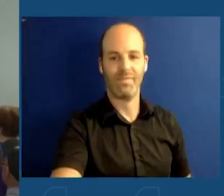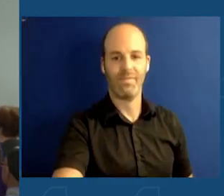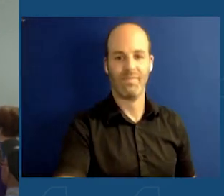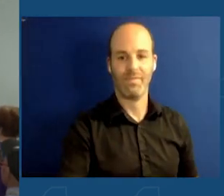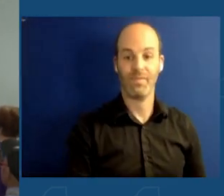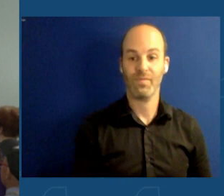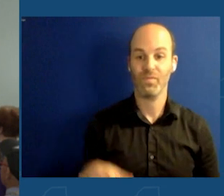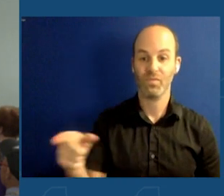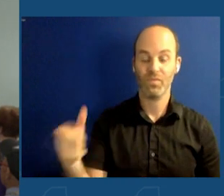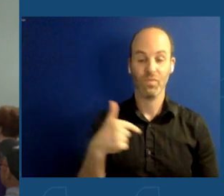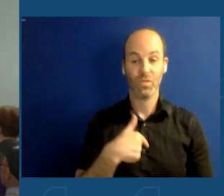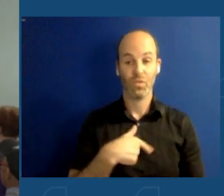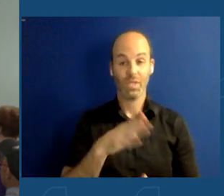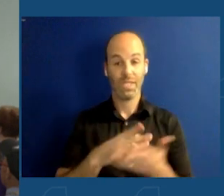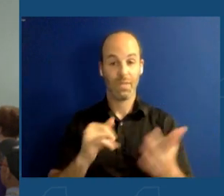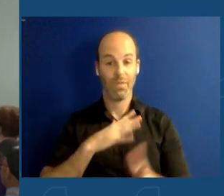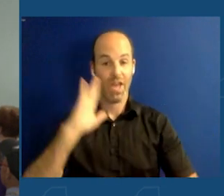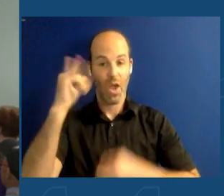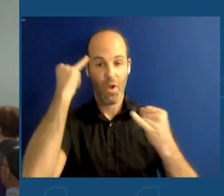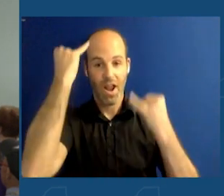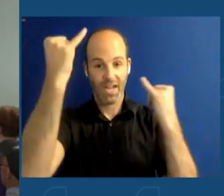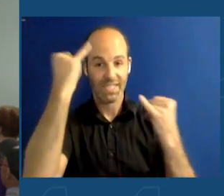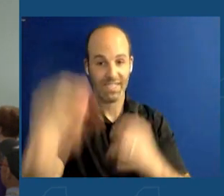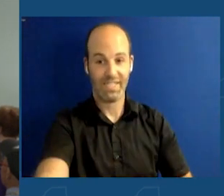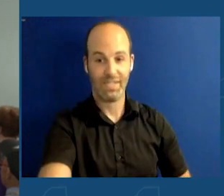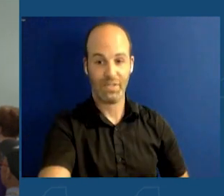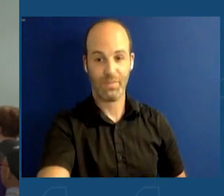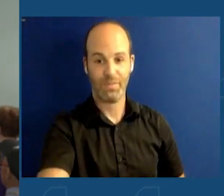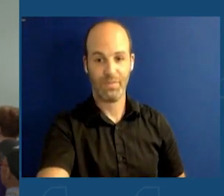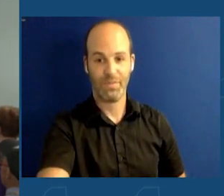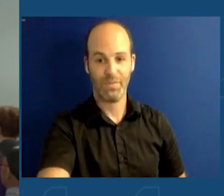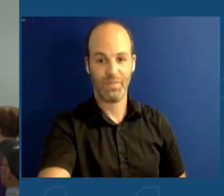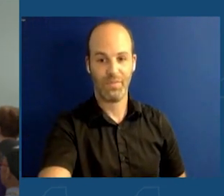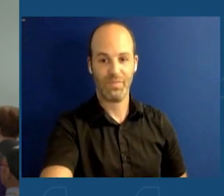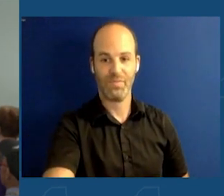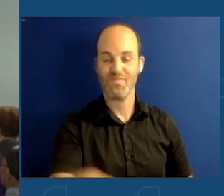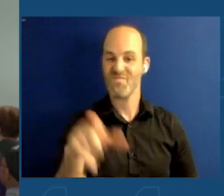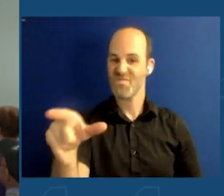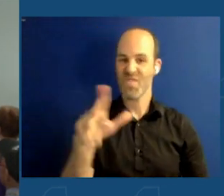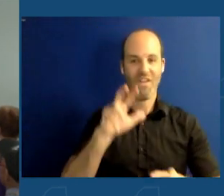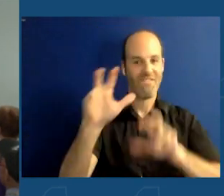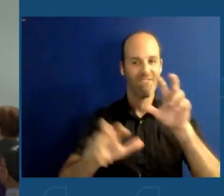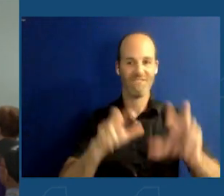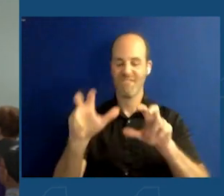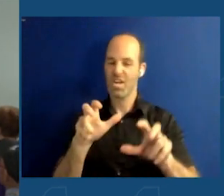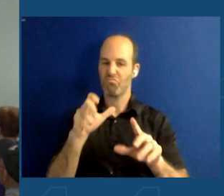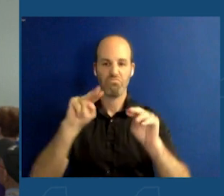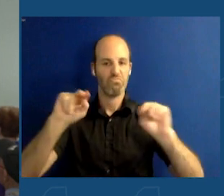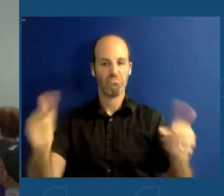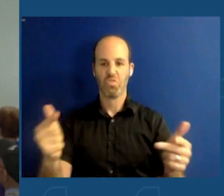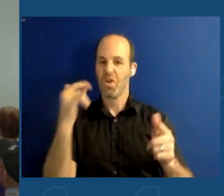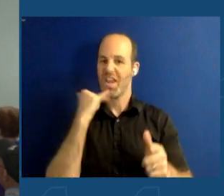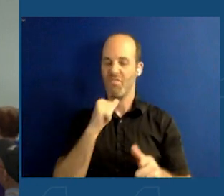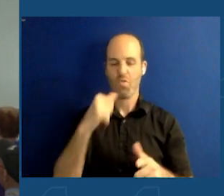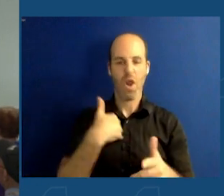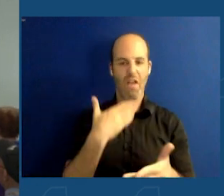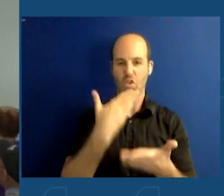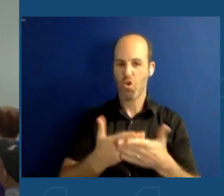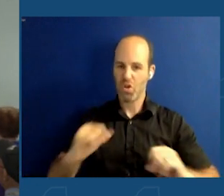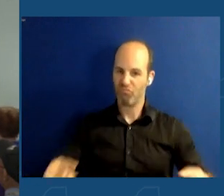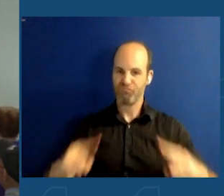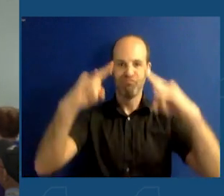ideas. Okay, you can't be a really good fair without a first-rate goat pavilion. I just want to put that out there.